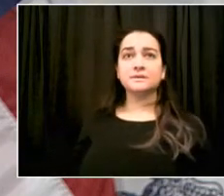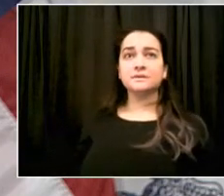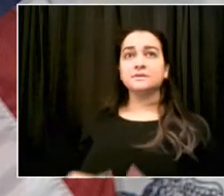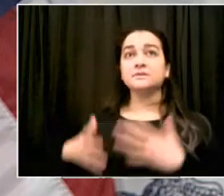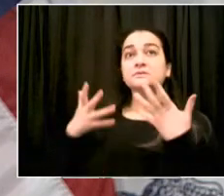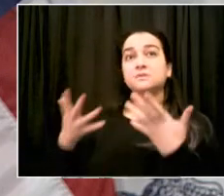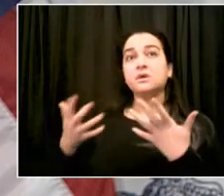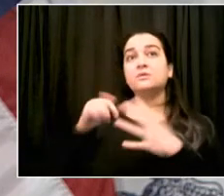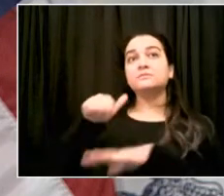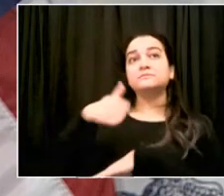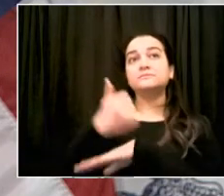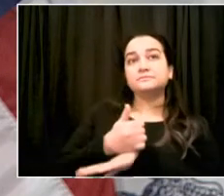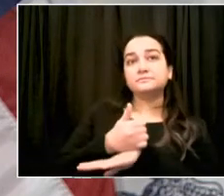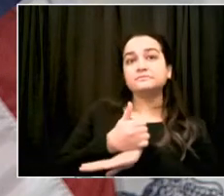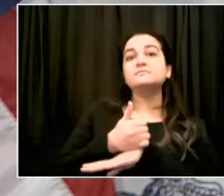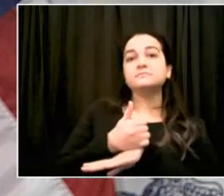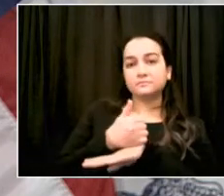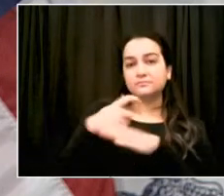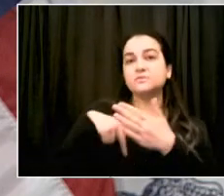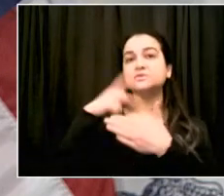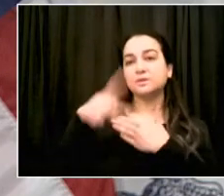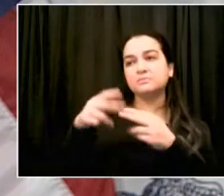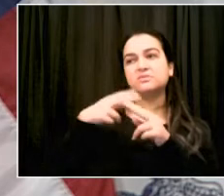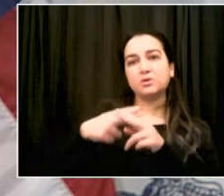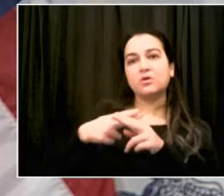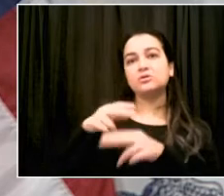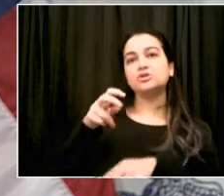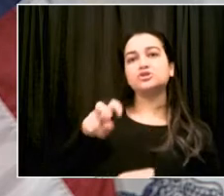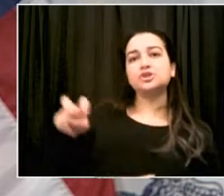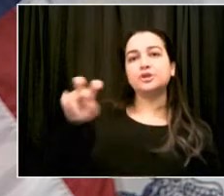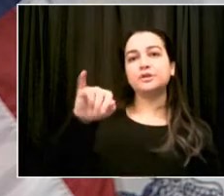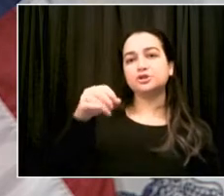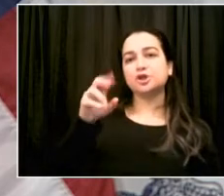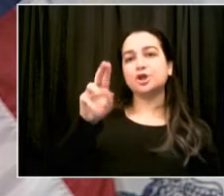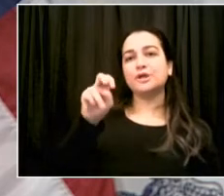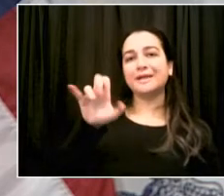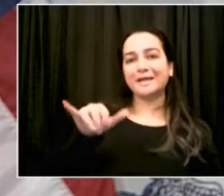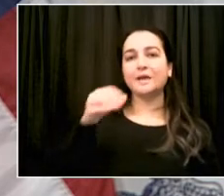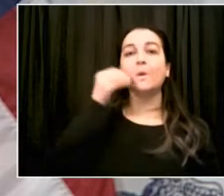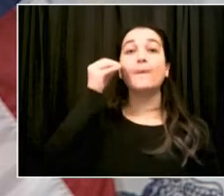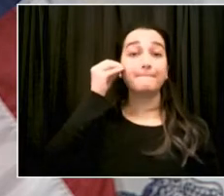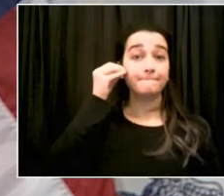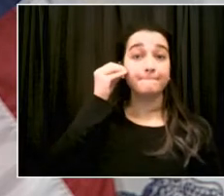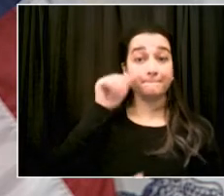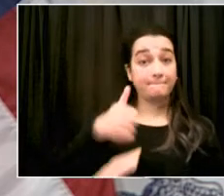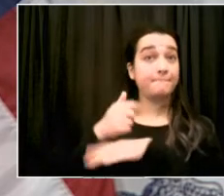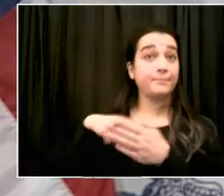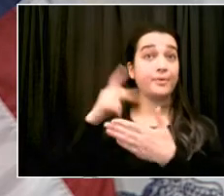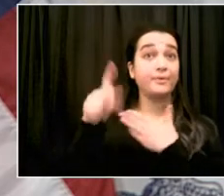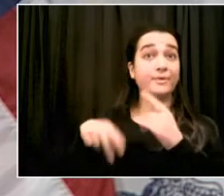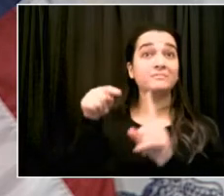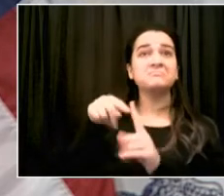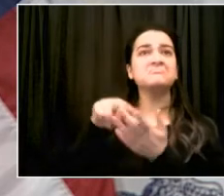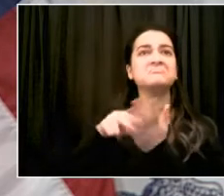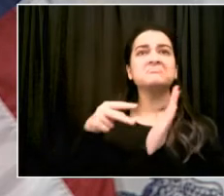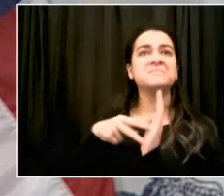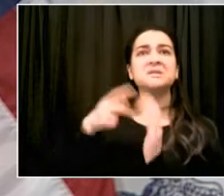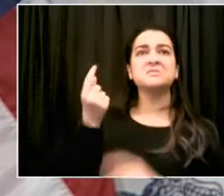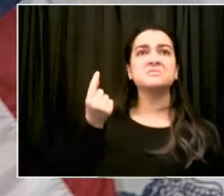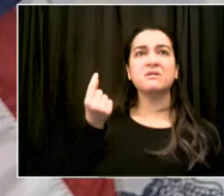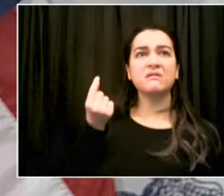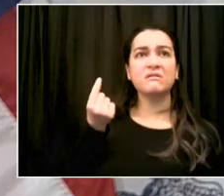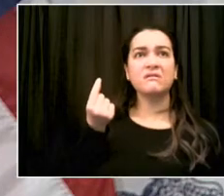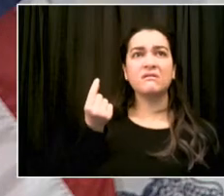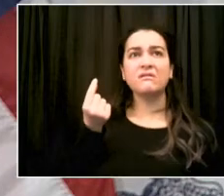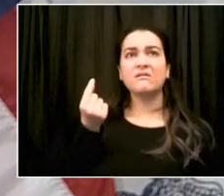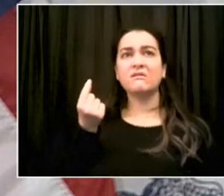engage folks who are street homeless, folks who unfortunately, you know, something went wrong in their life, they ended up on the street, a mental health problem